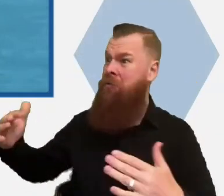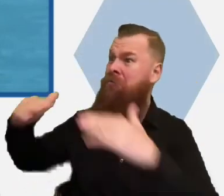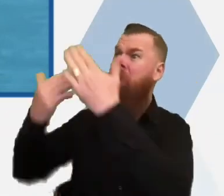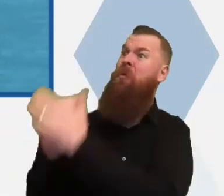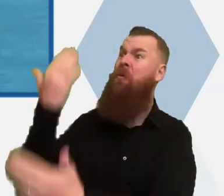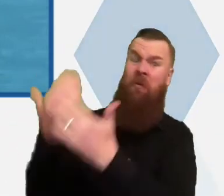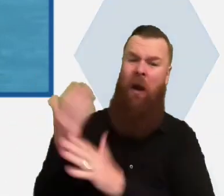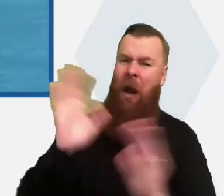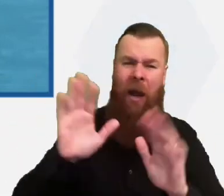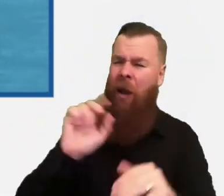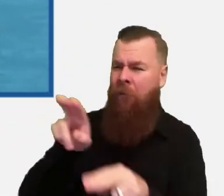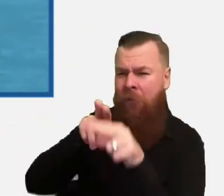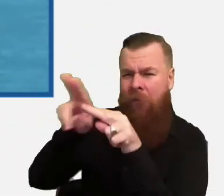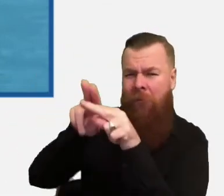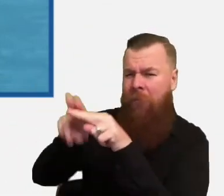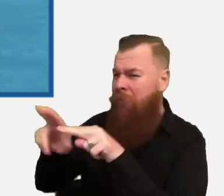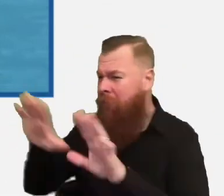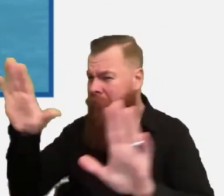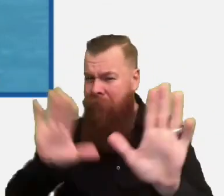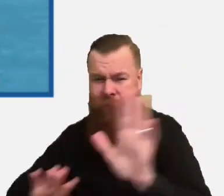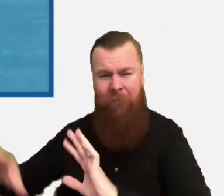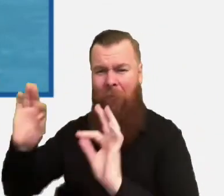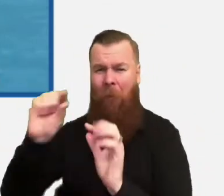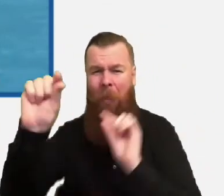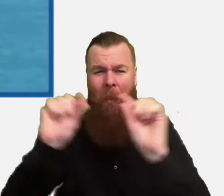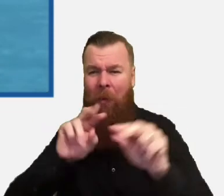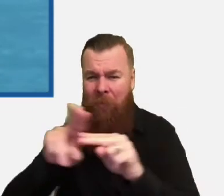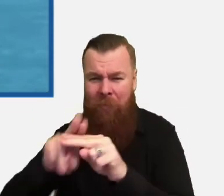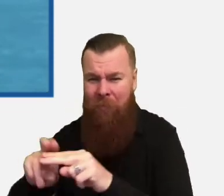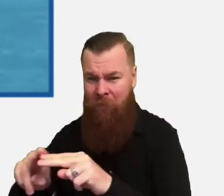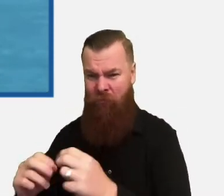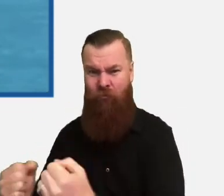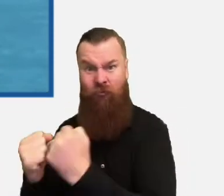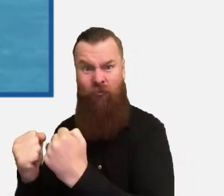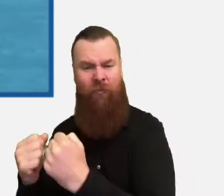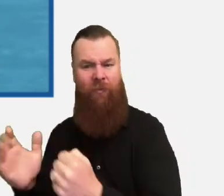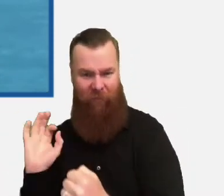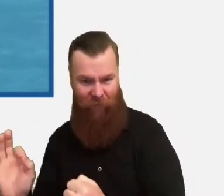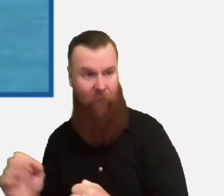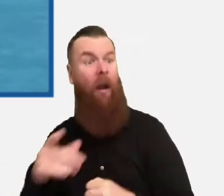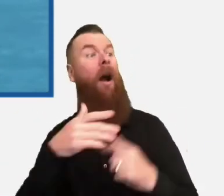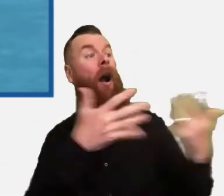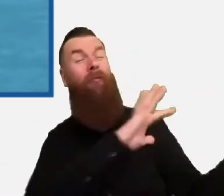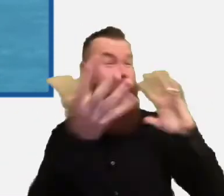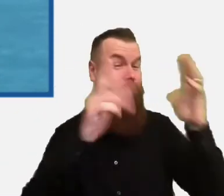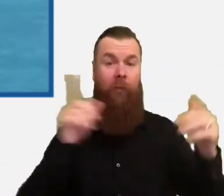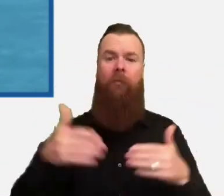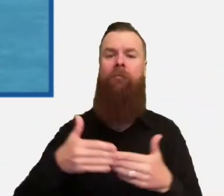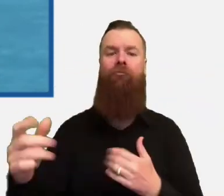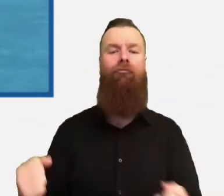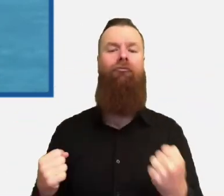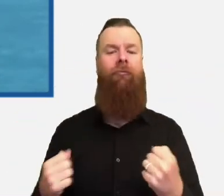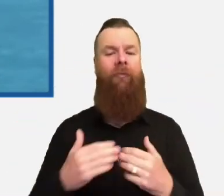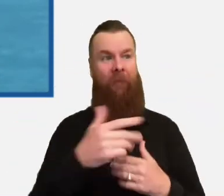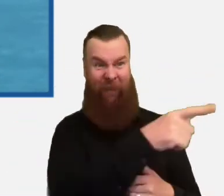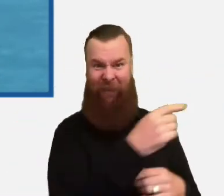rehabilitation, we can do strengthening, that this will actually keep the infrastructures in place for longer. And